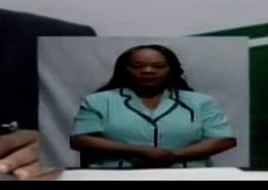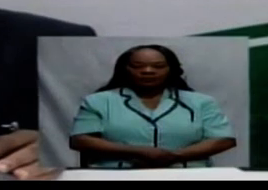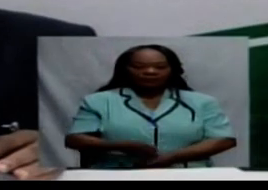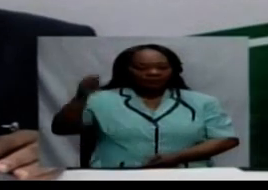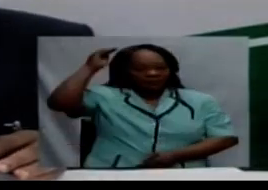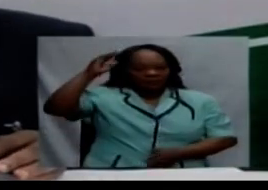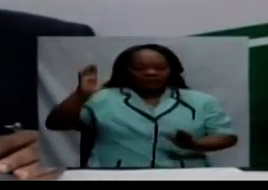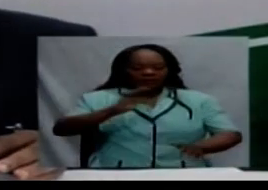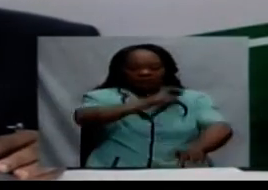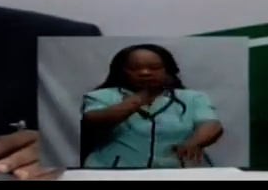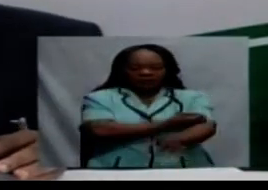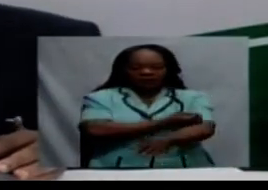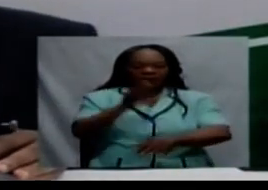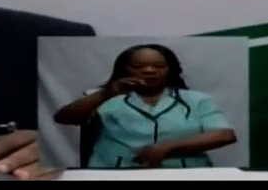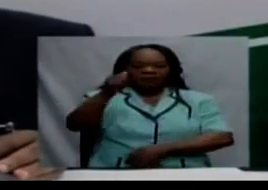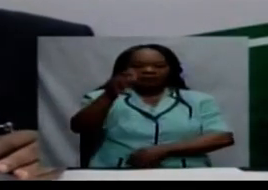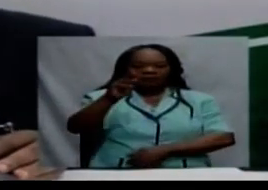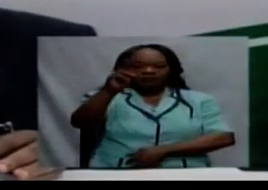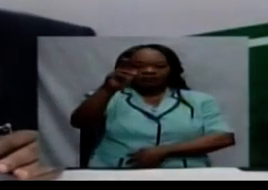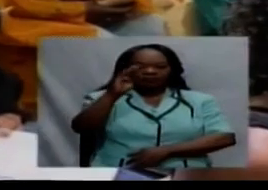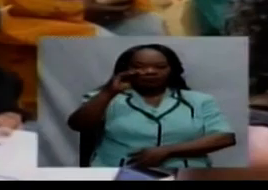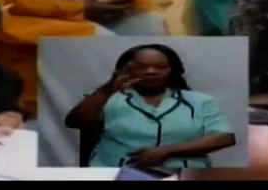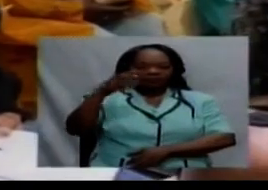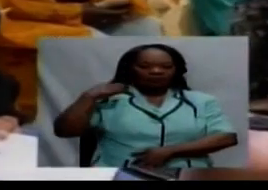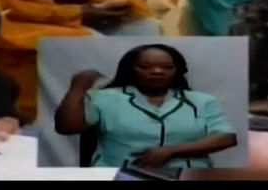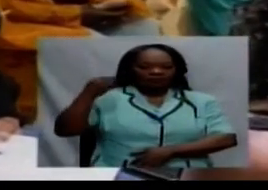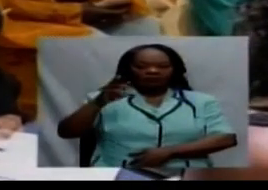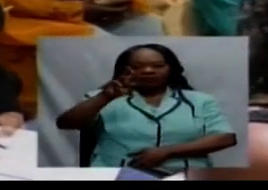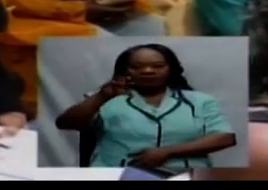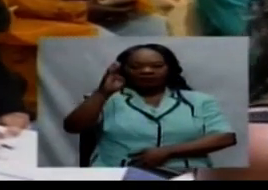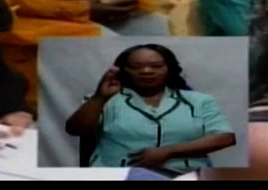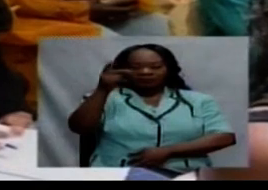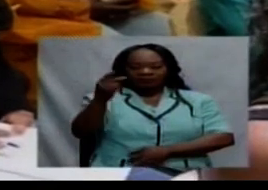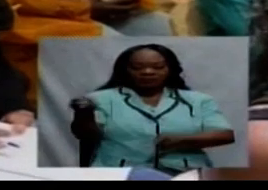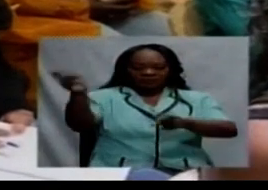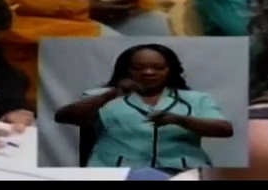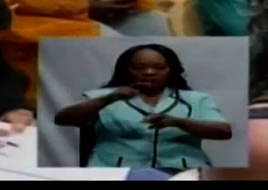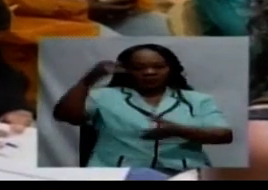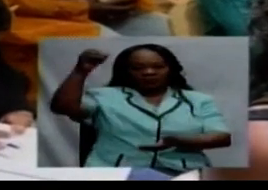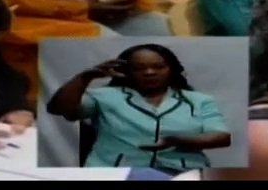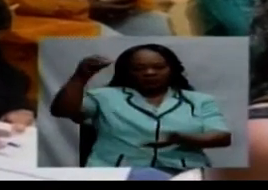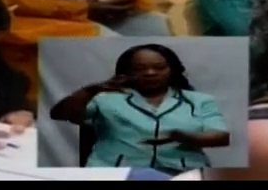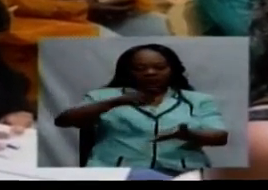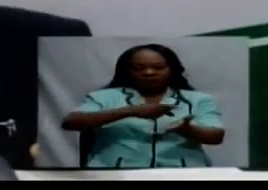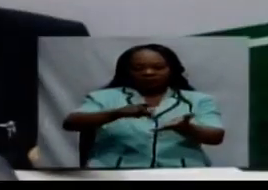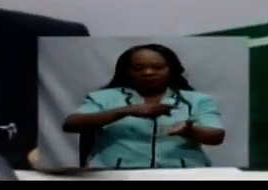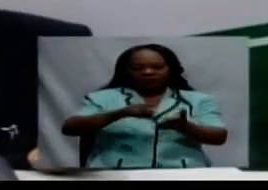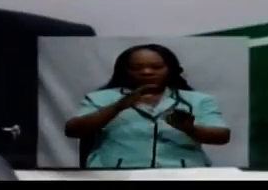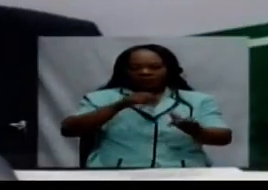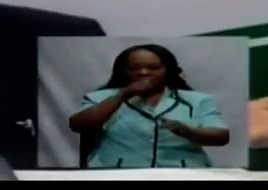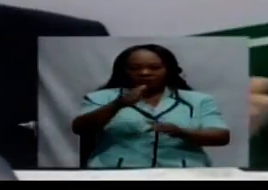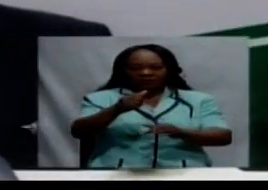Minister of Energy David Mavumba says the application by ZESCO to the Energy Regulation Board to increase electricity tariffs must not